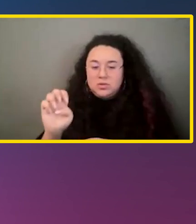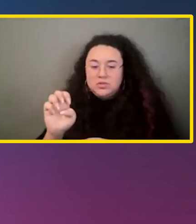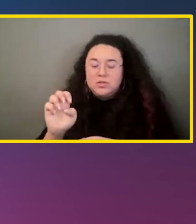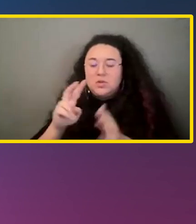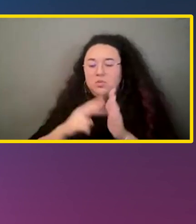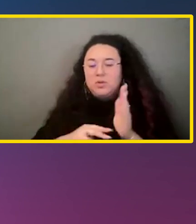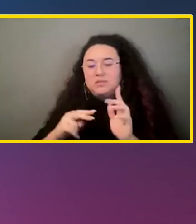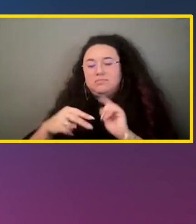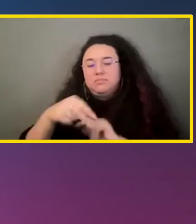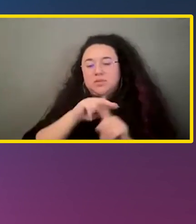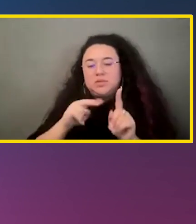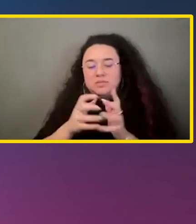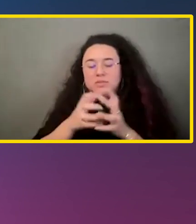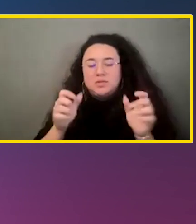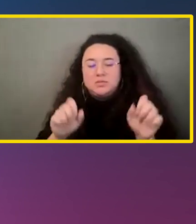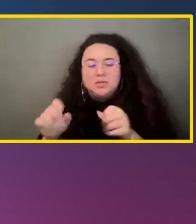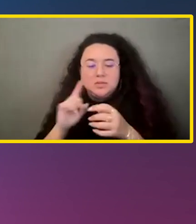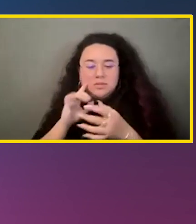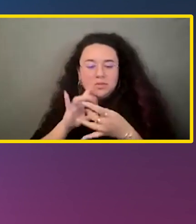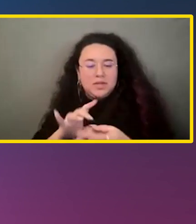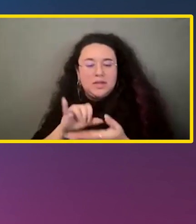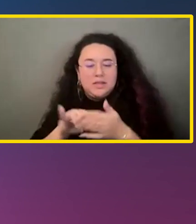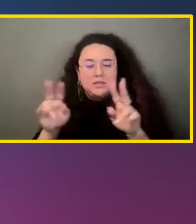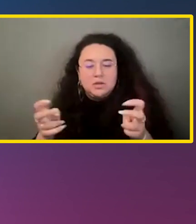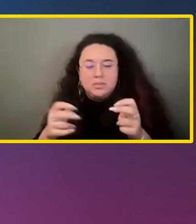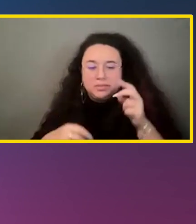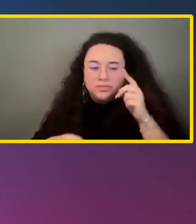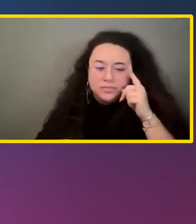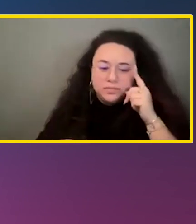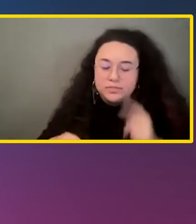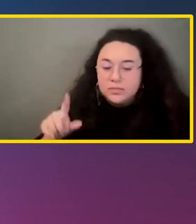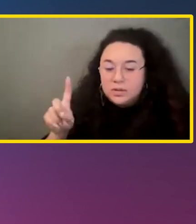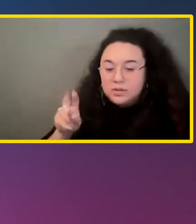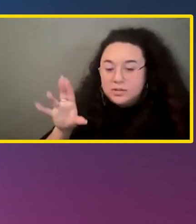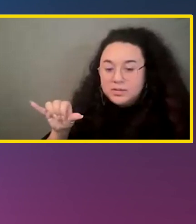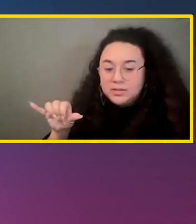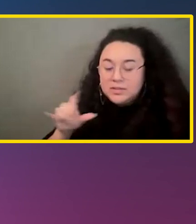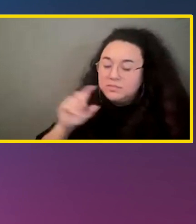as many different perspectives as possible on that topic. Wow. Wow. Yes.